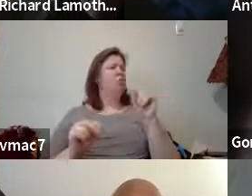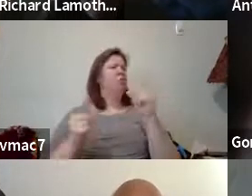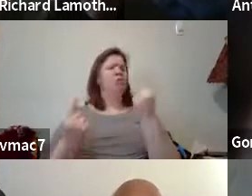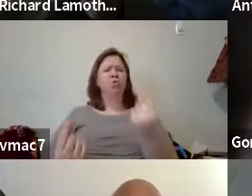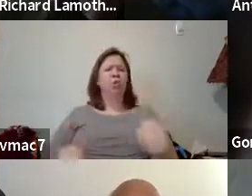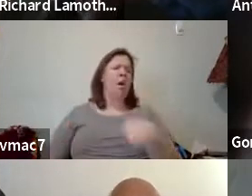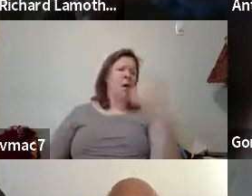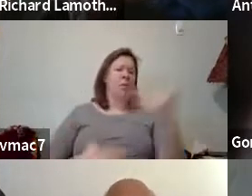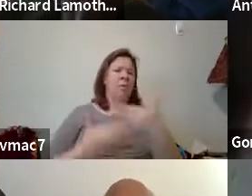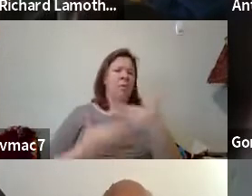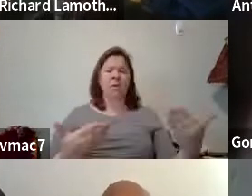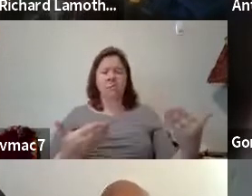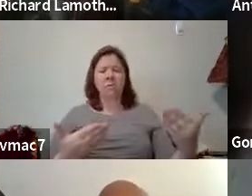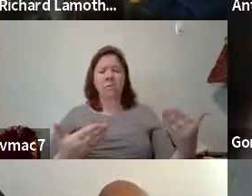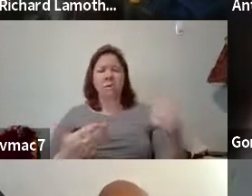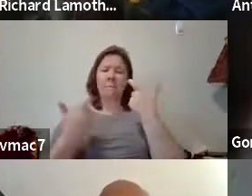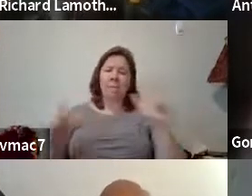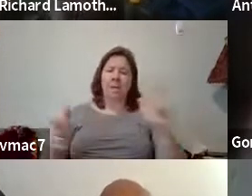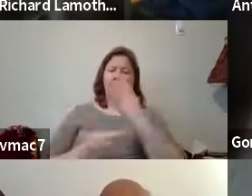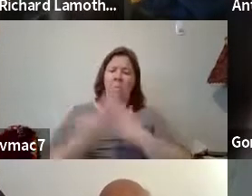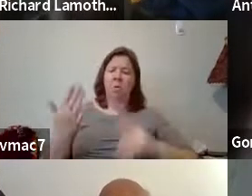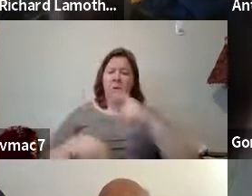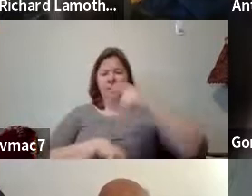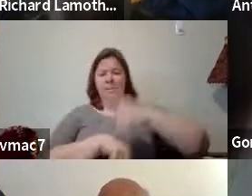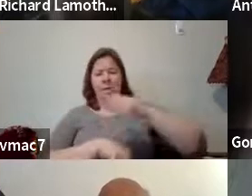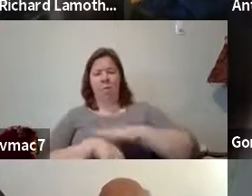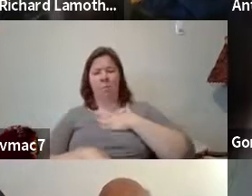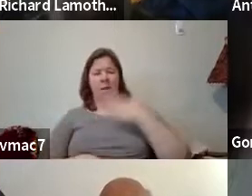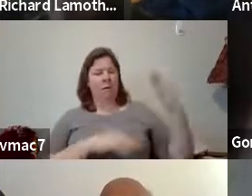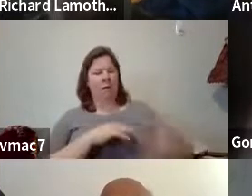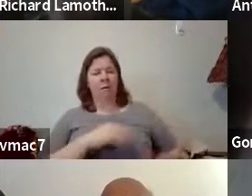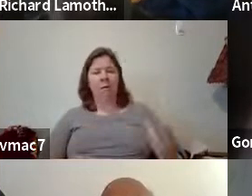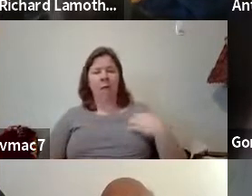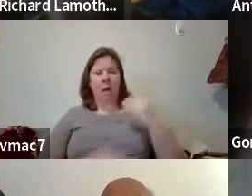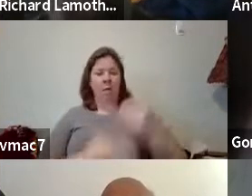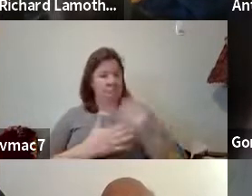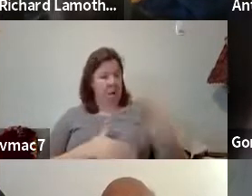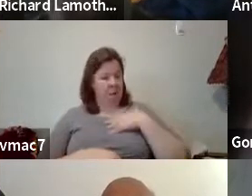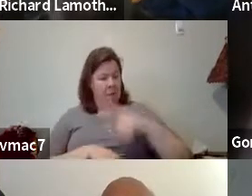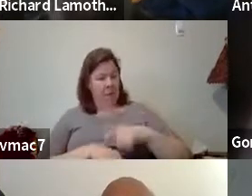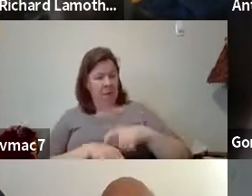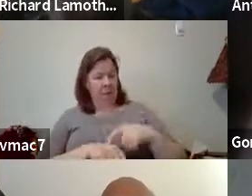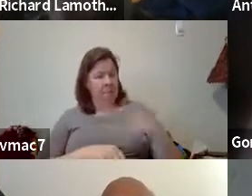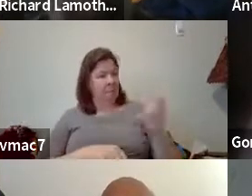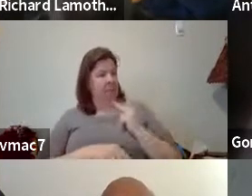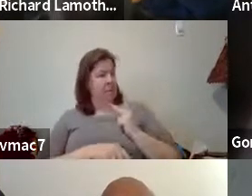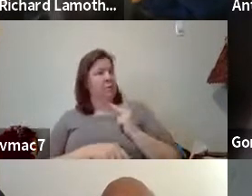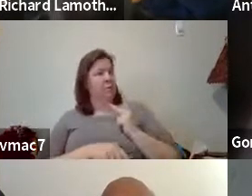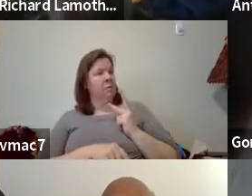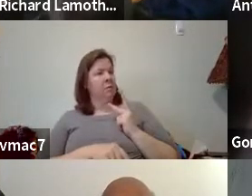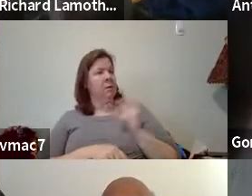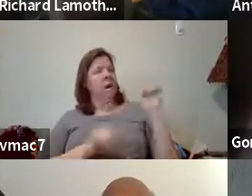That was the biggest part of it. I had time on my side, and I was able to buy back my time by being very productive and very